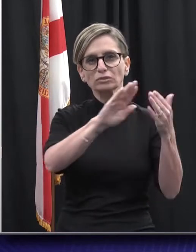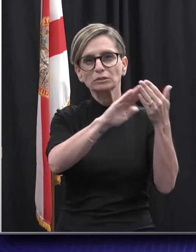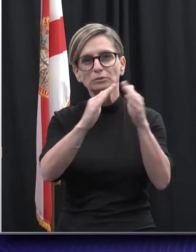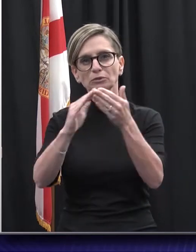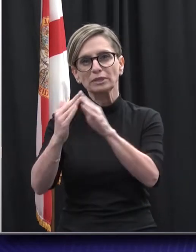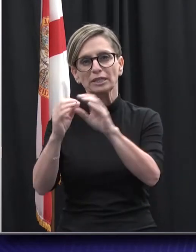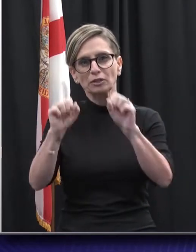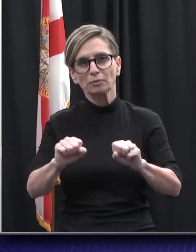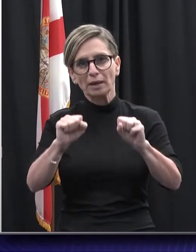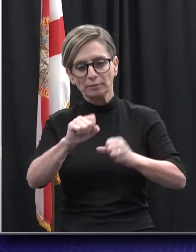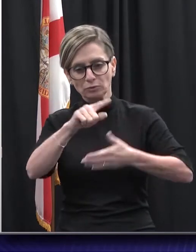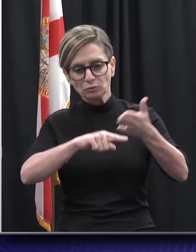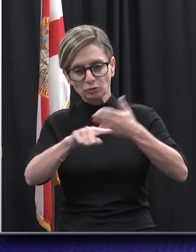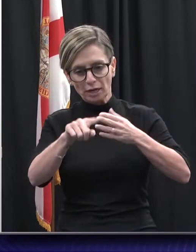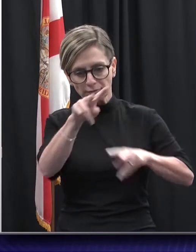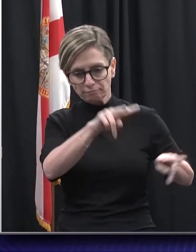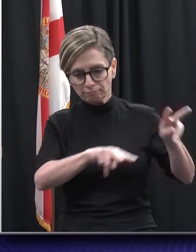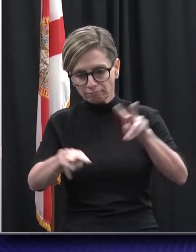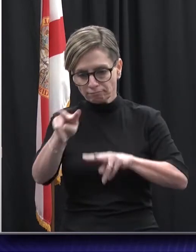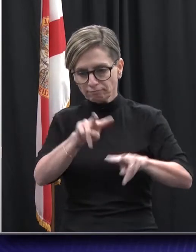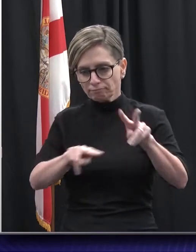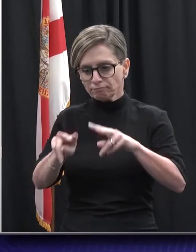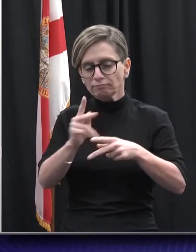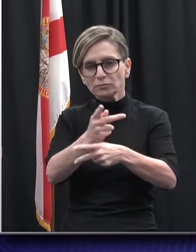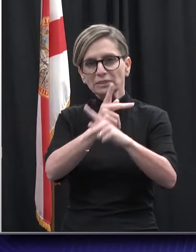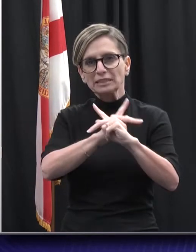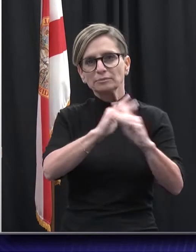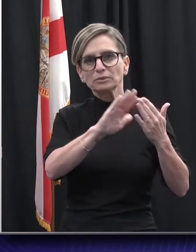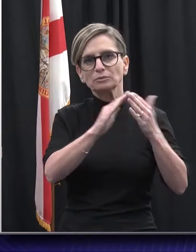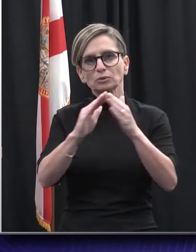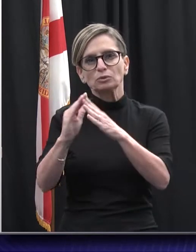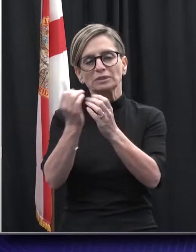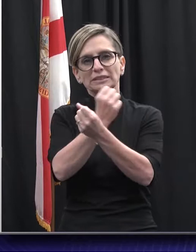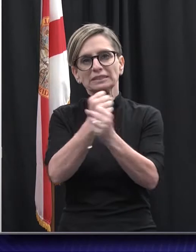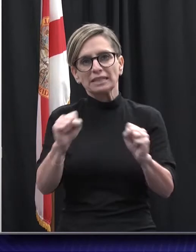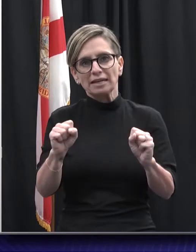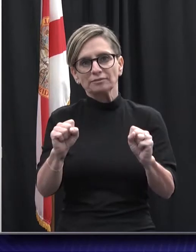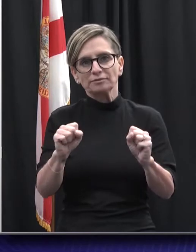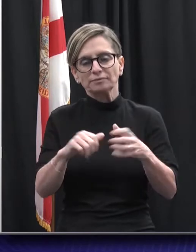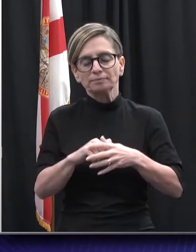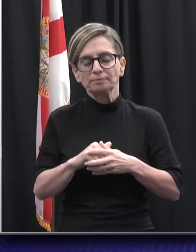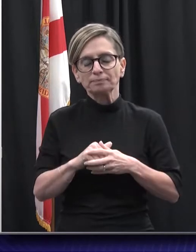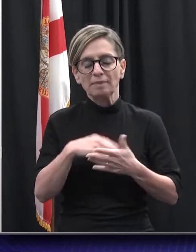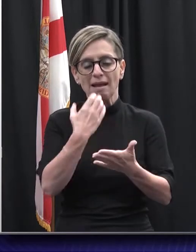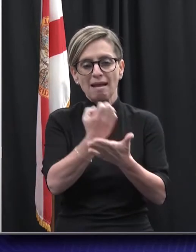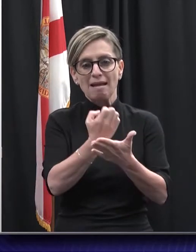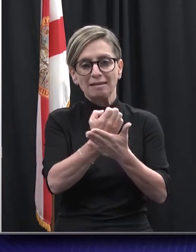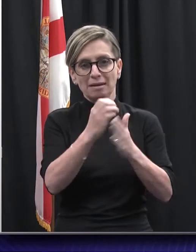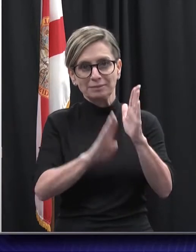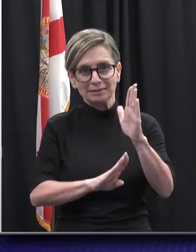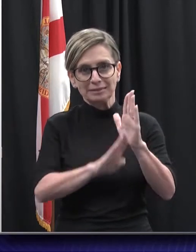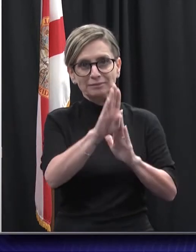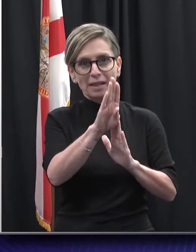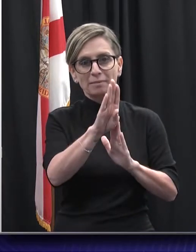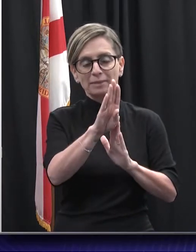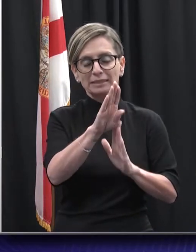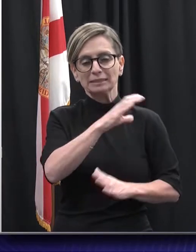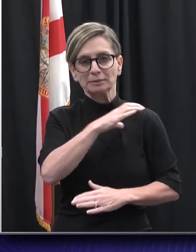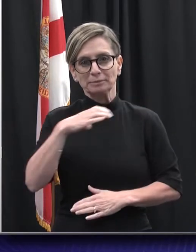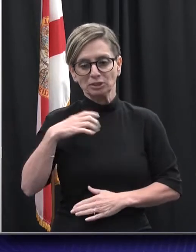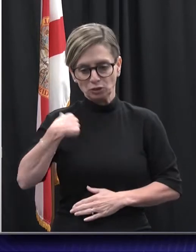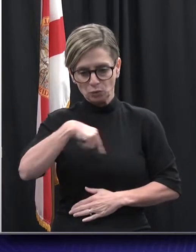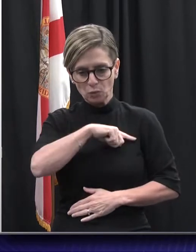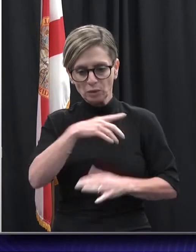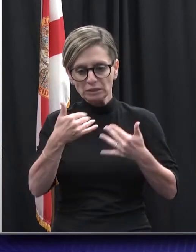and the community safer. We are working with the Economic Development Commission of St. Lucie County to help our businesses connect